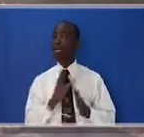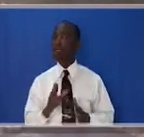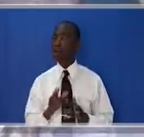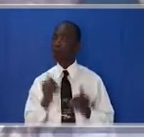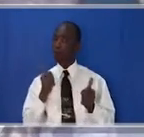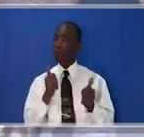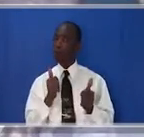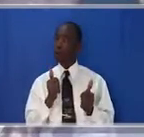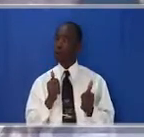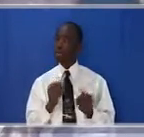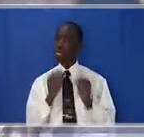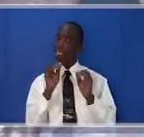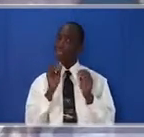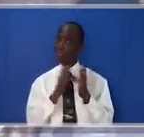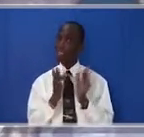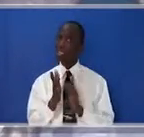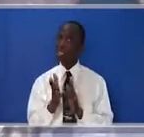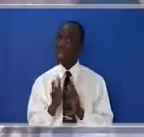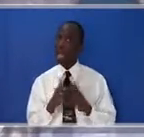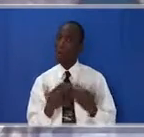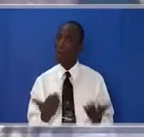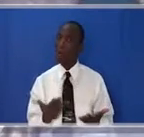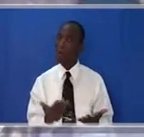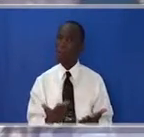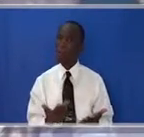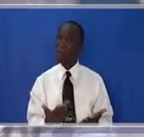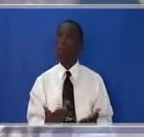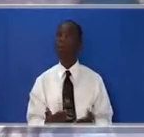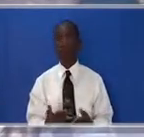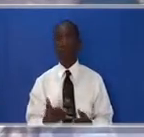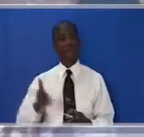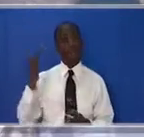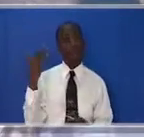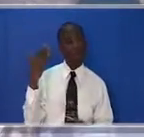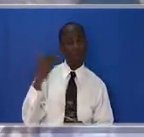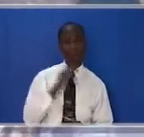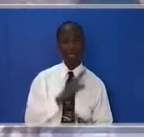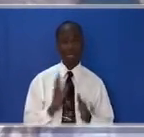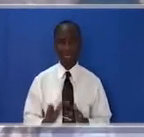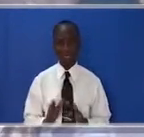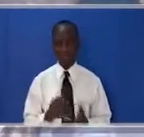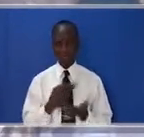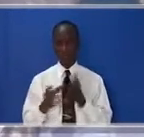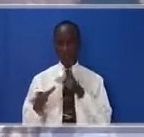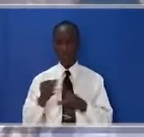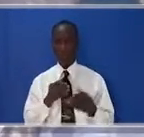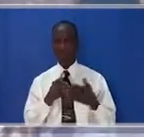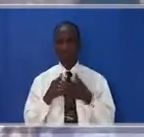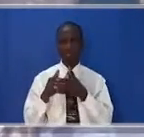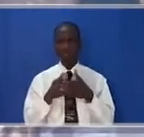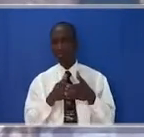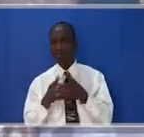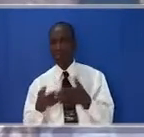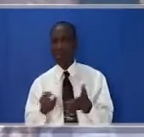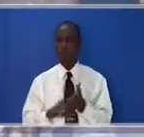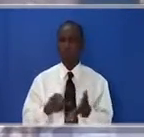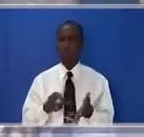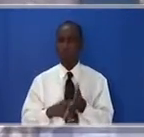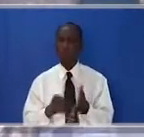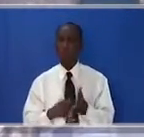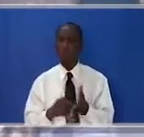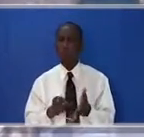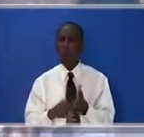Apostles' doctrine. And here, fan will be bet me a call to actually and say, as a month for no time, no, in Chile now, whom crock on the back, I won't more much royal.